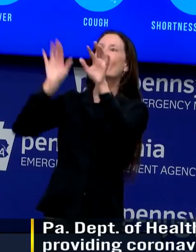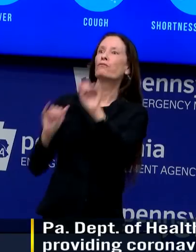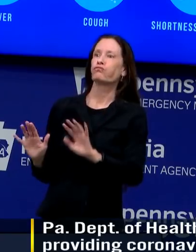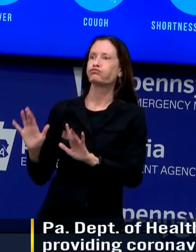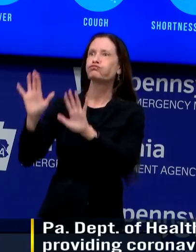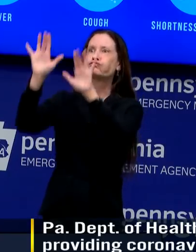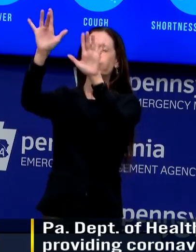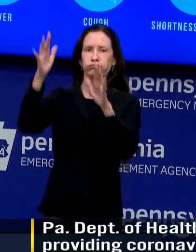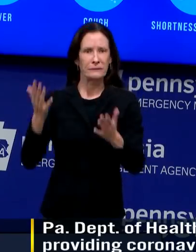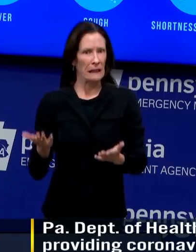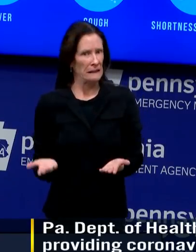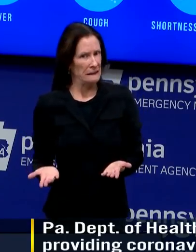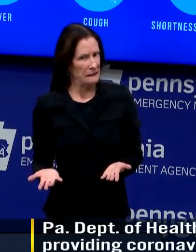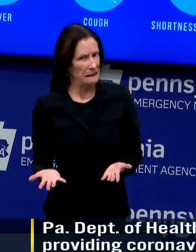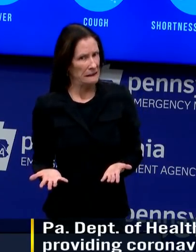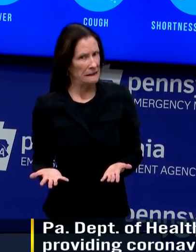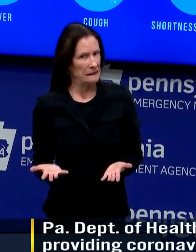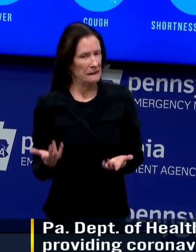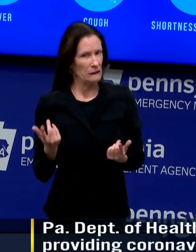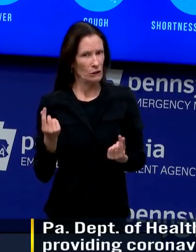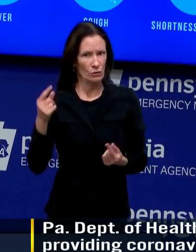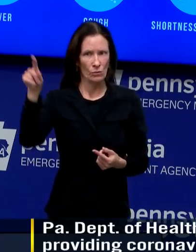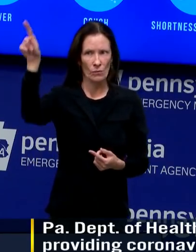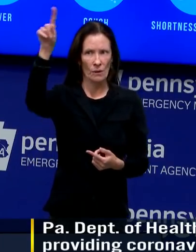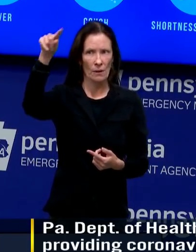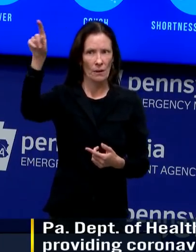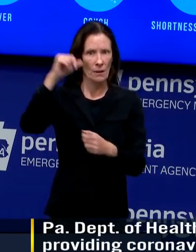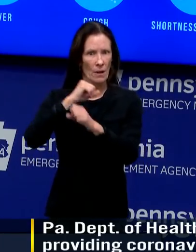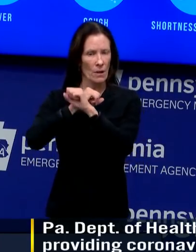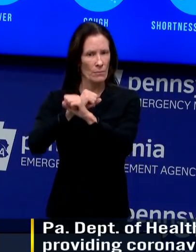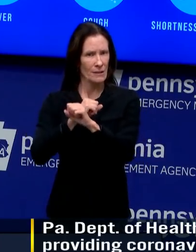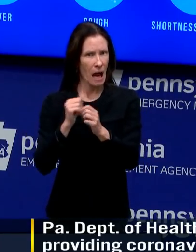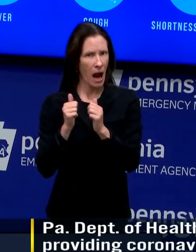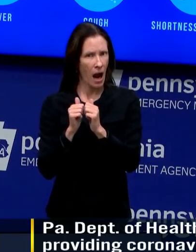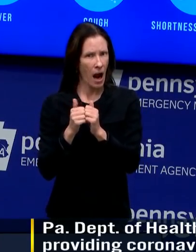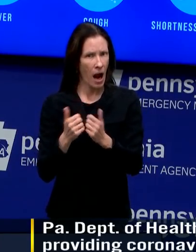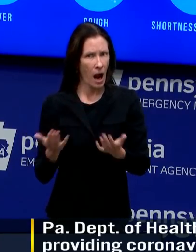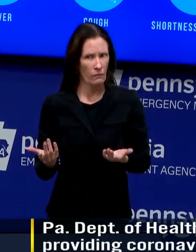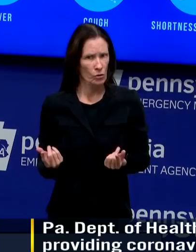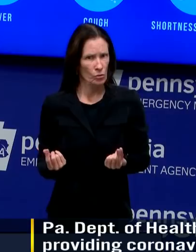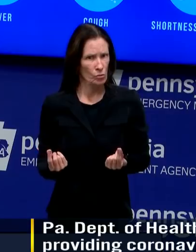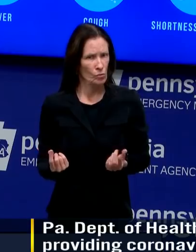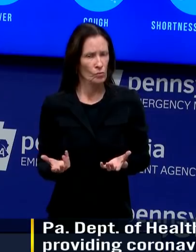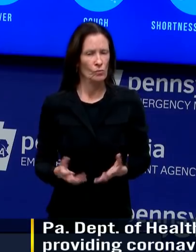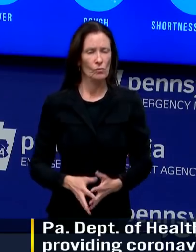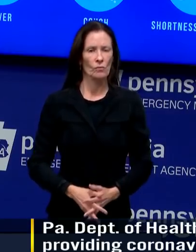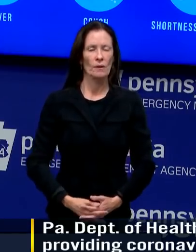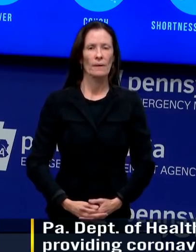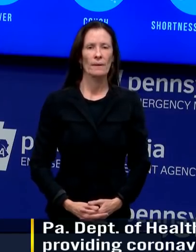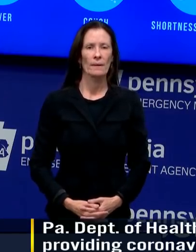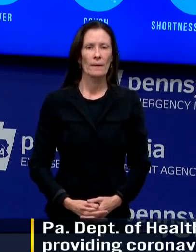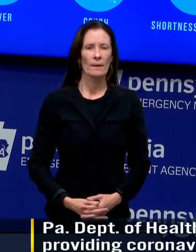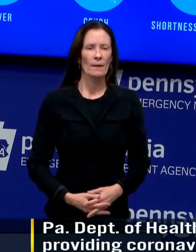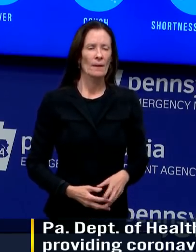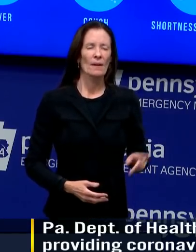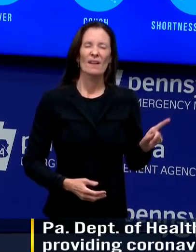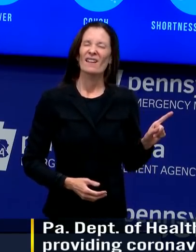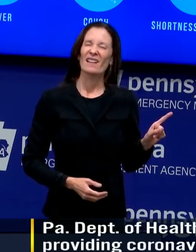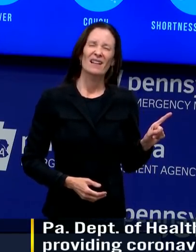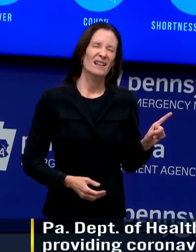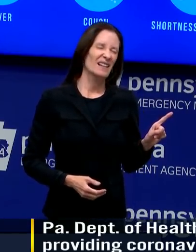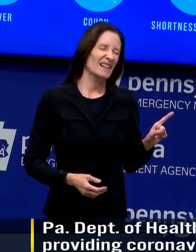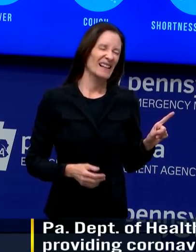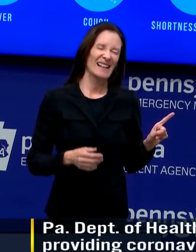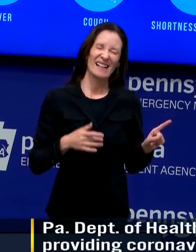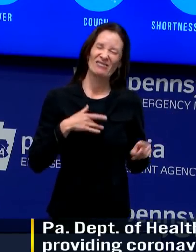anything those counties can do to protect themselves from that? I think that's unlikely. Again, I think everyone in the state will be looking at